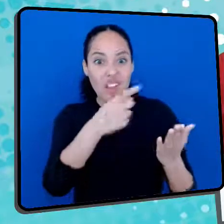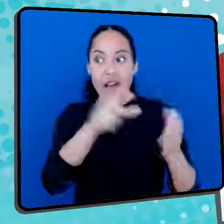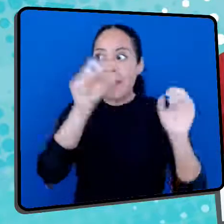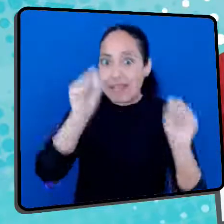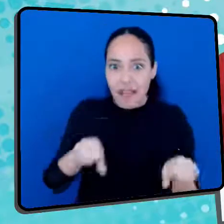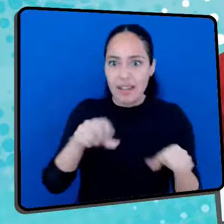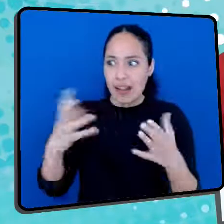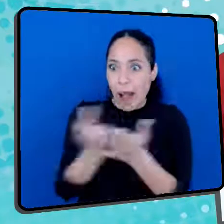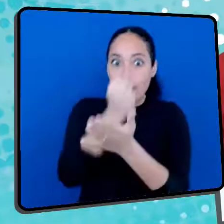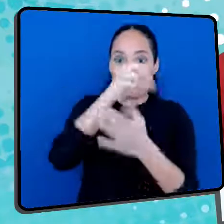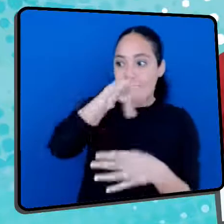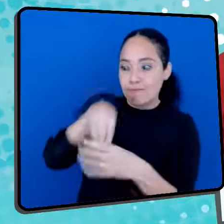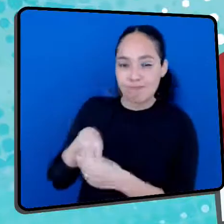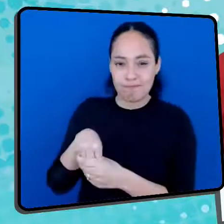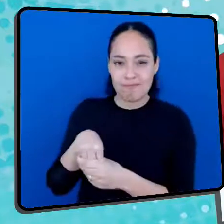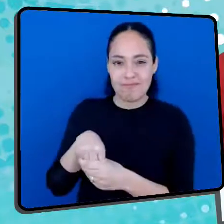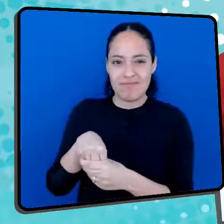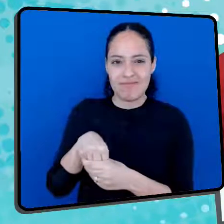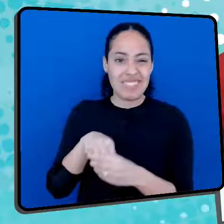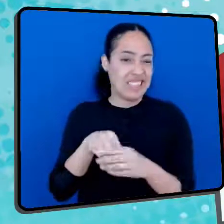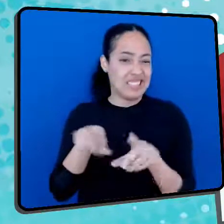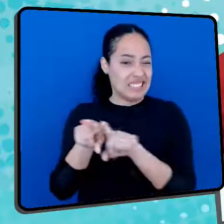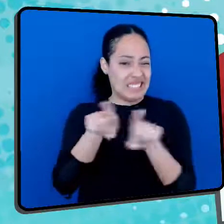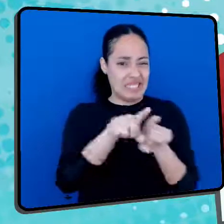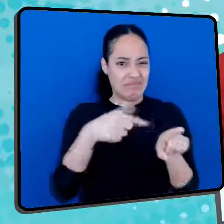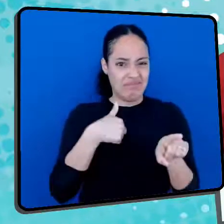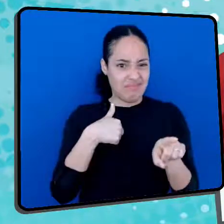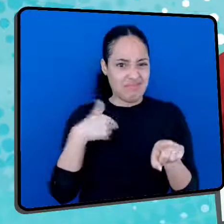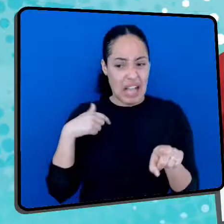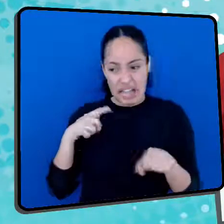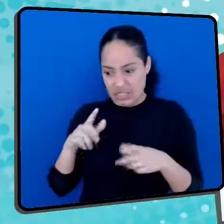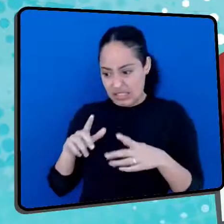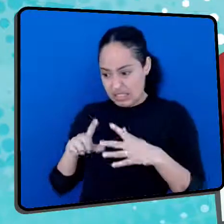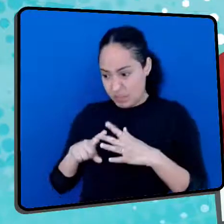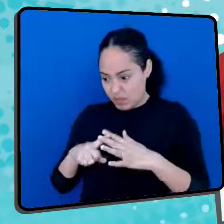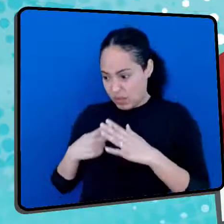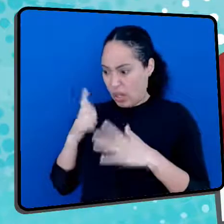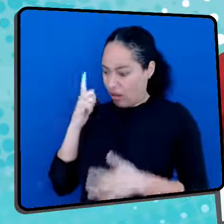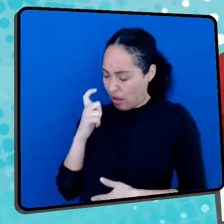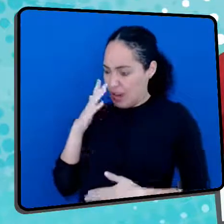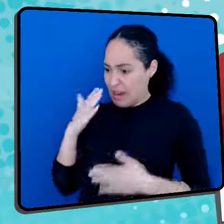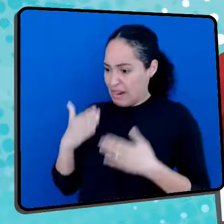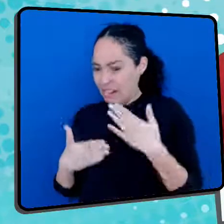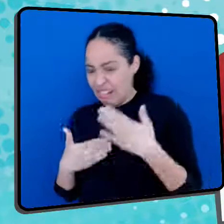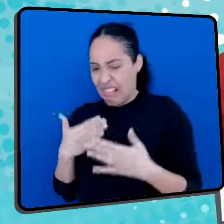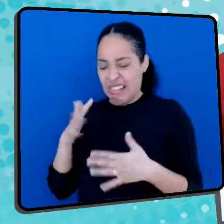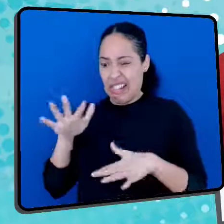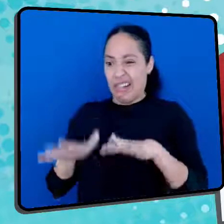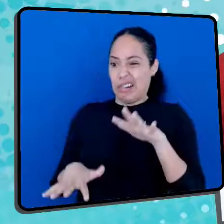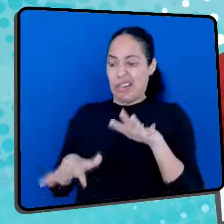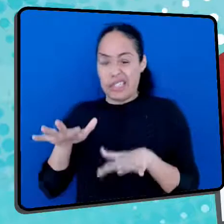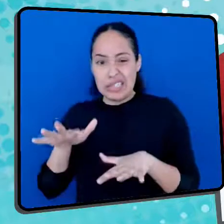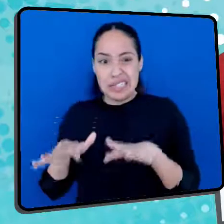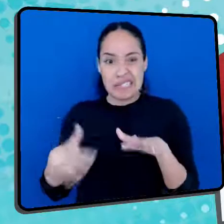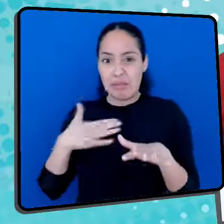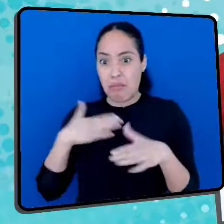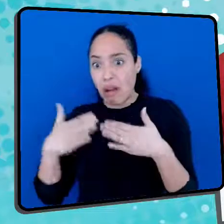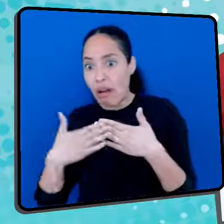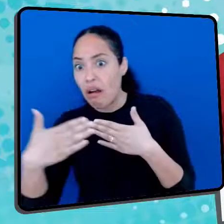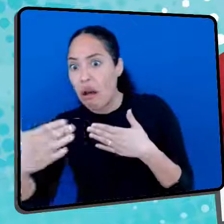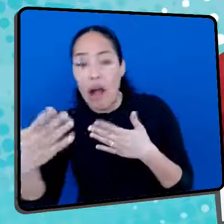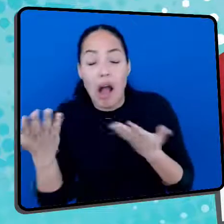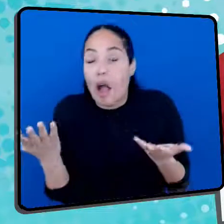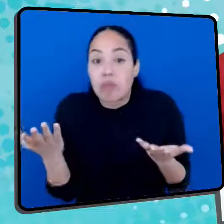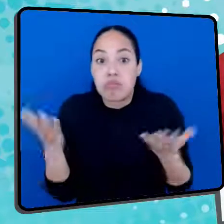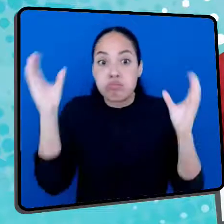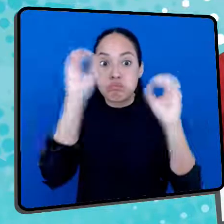at some point had no idea what would I do with my life, and then I needed help. and everyone needs some help, of course.